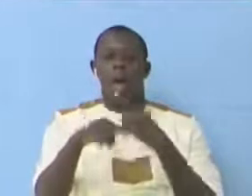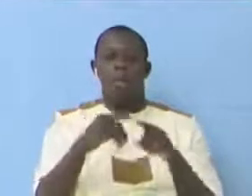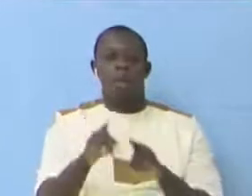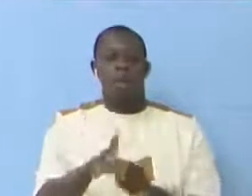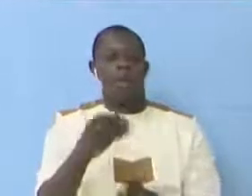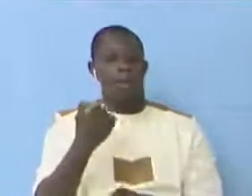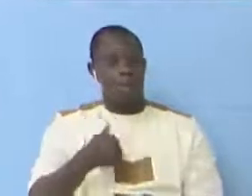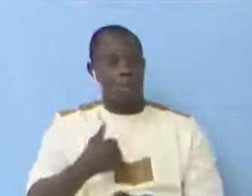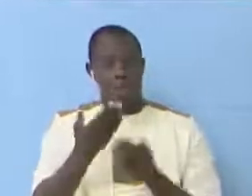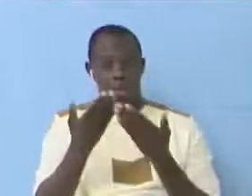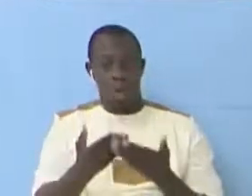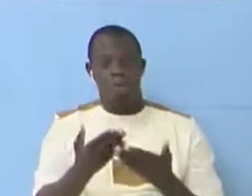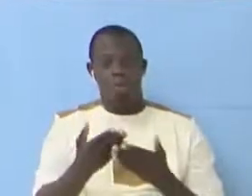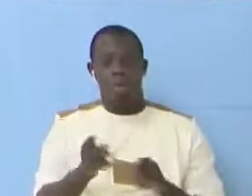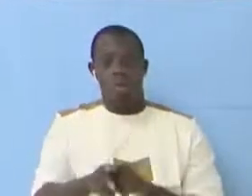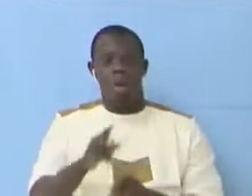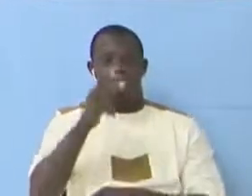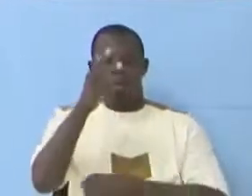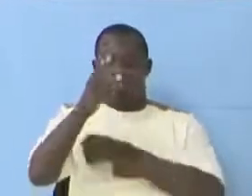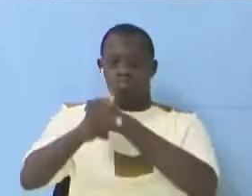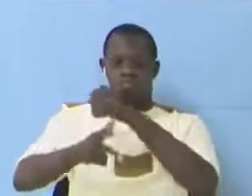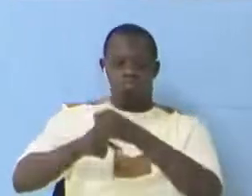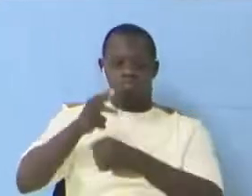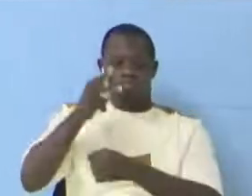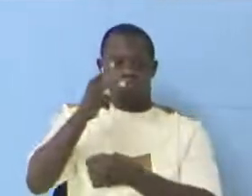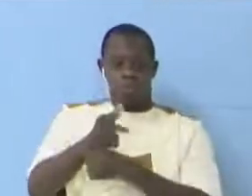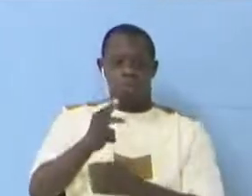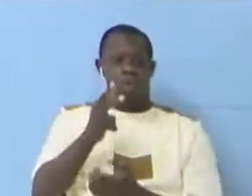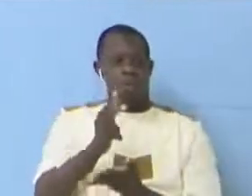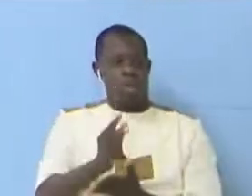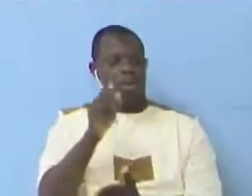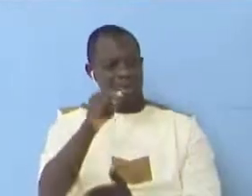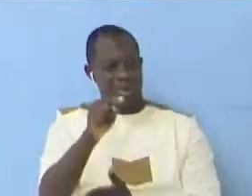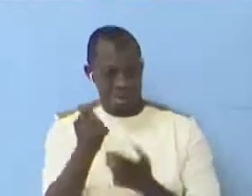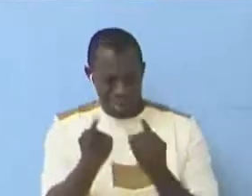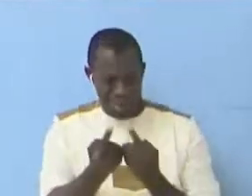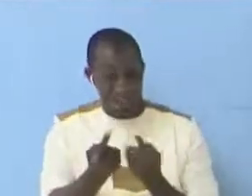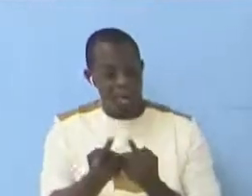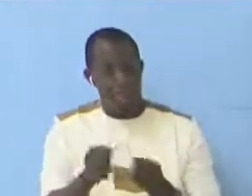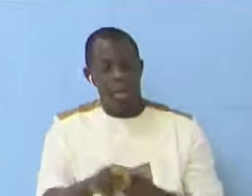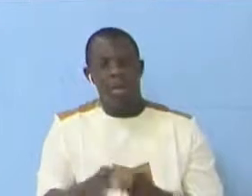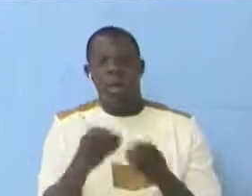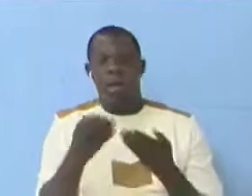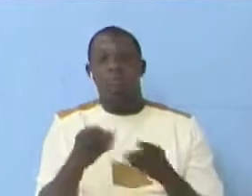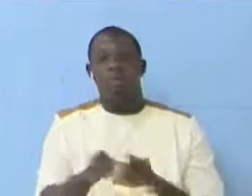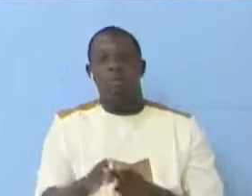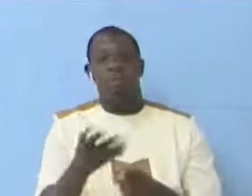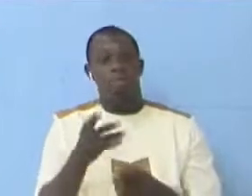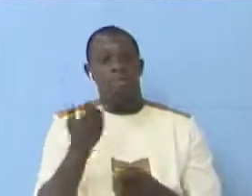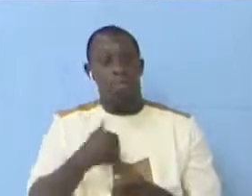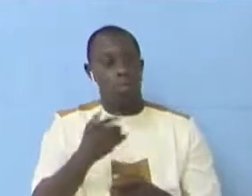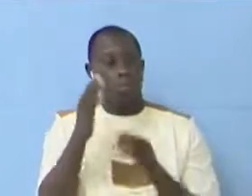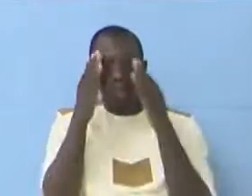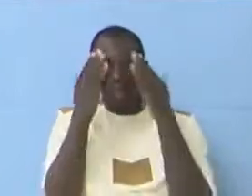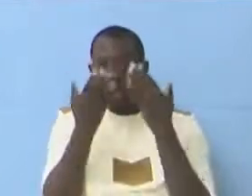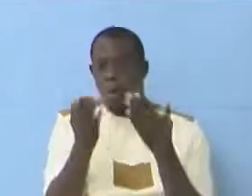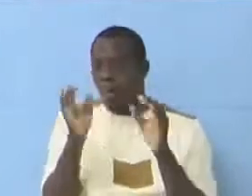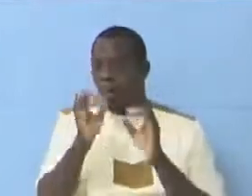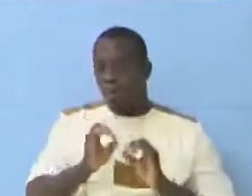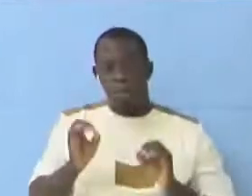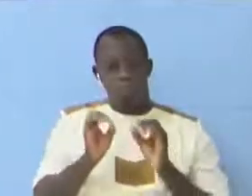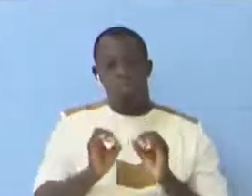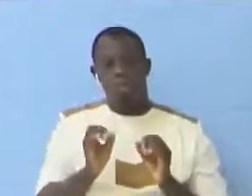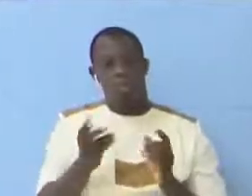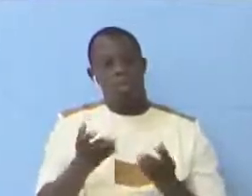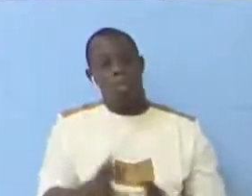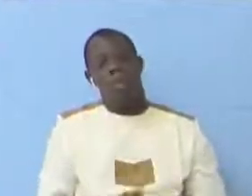aduna bi yëpp a ko seede. And the whole world witnesses. seen kumpa la xool. It was something that they never